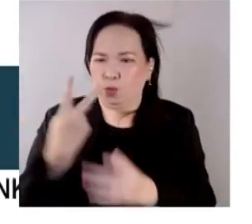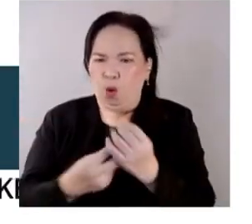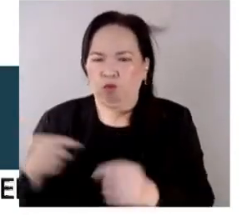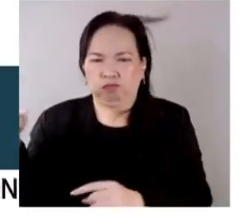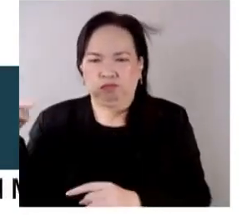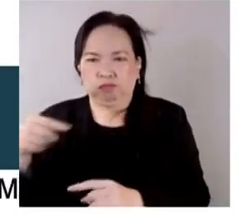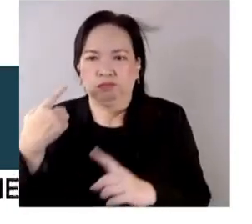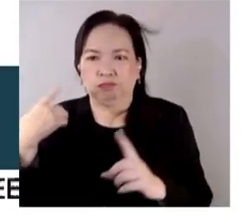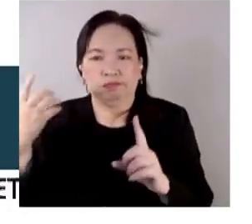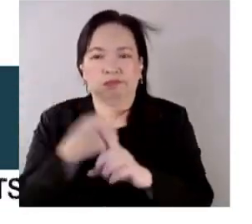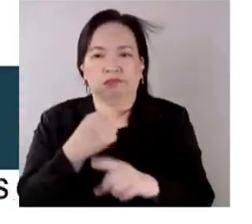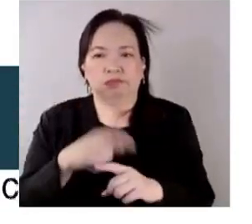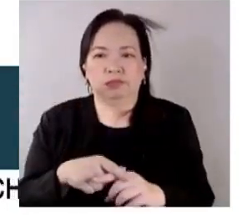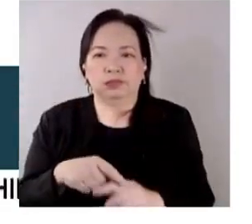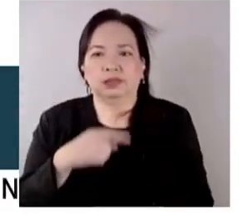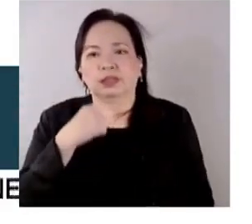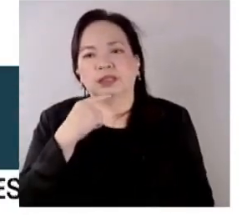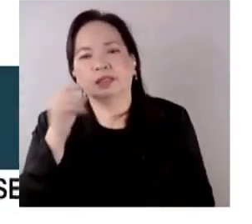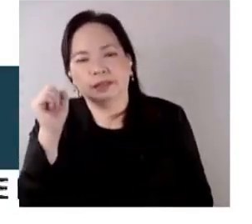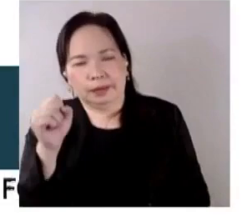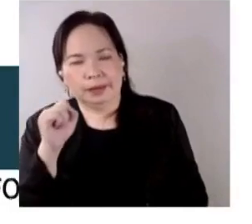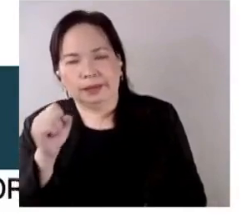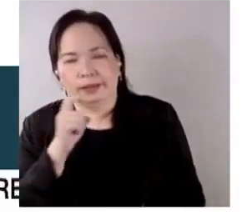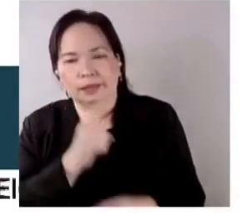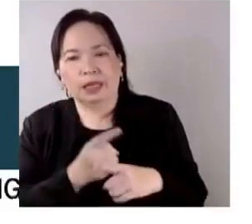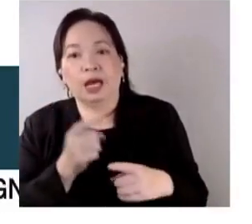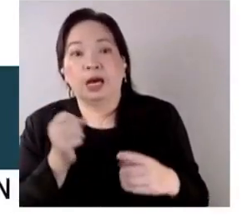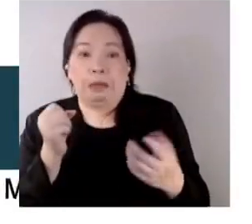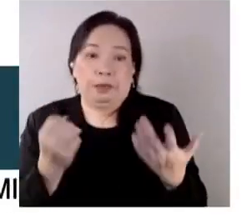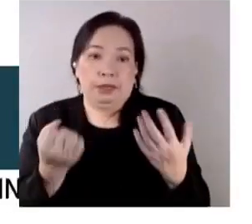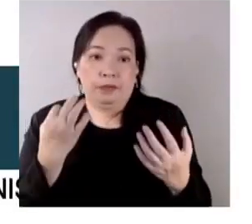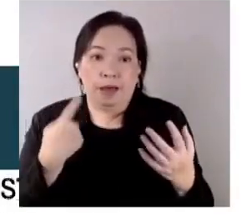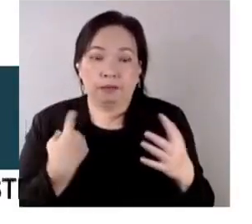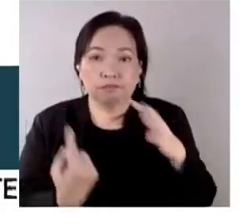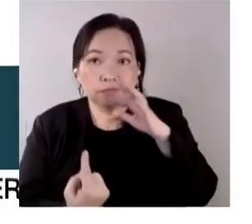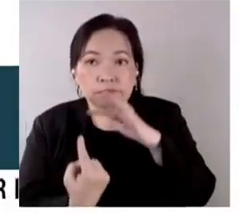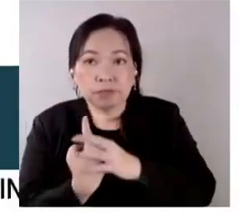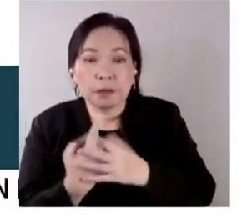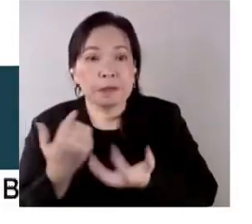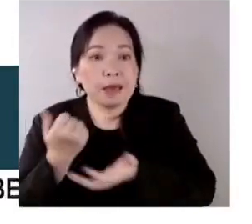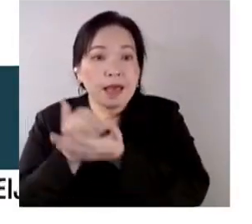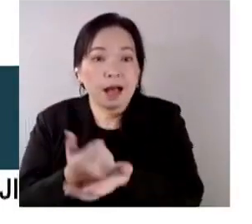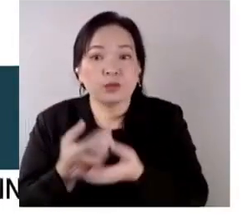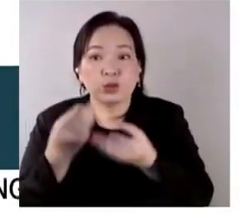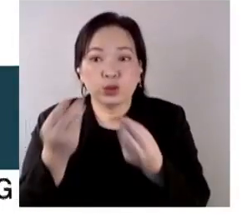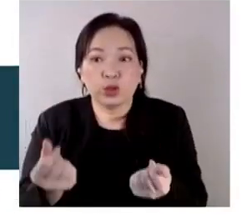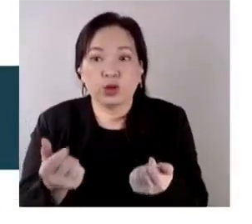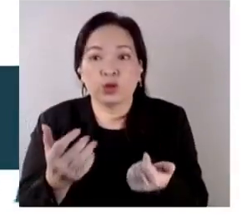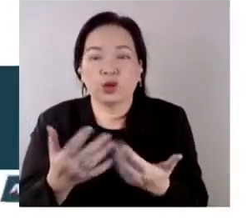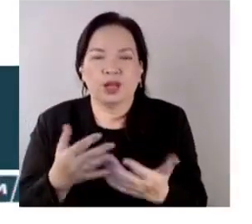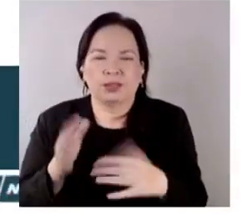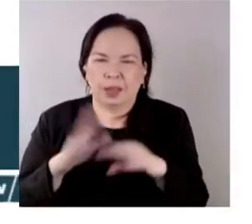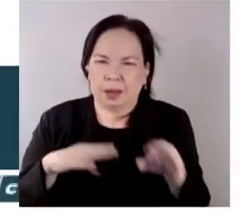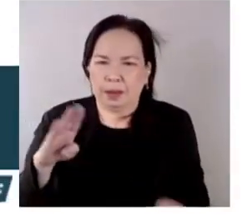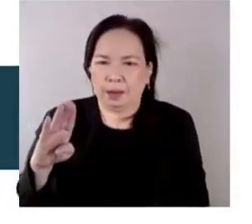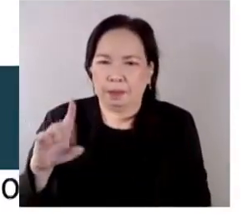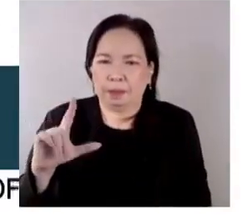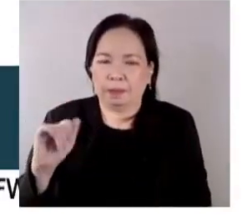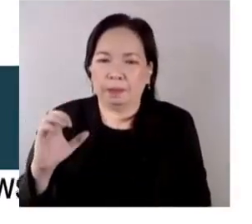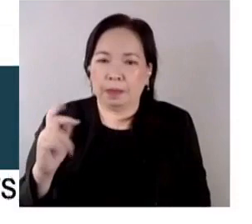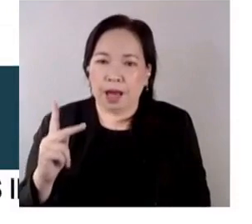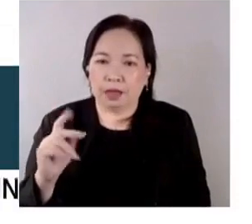course, you have certain black swans that would suddenly appear out of nowhere. You know, from now, of course, up to